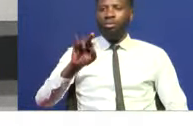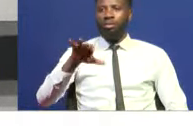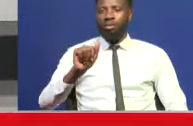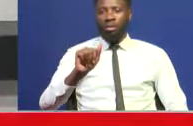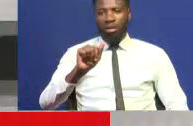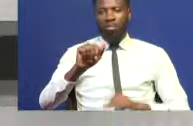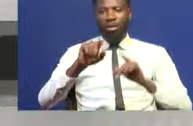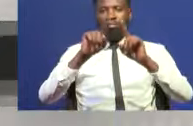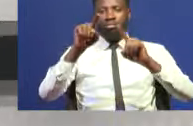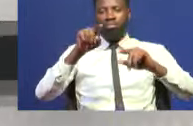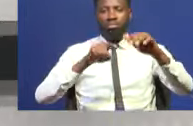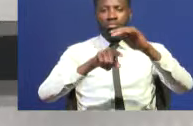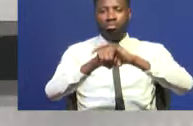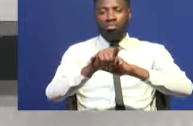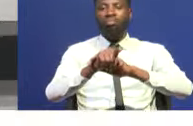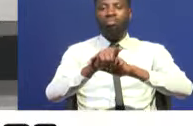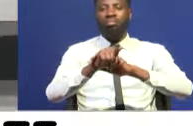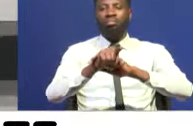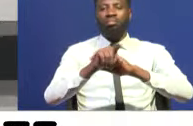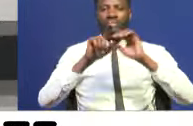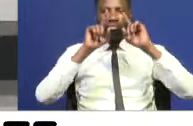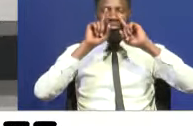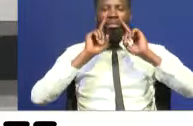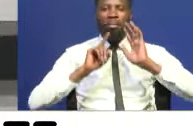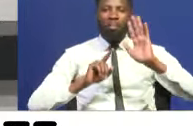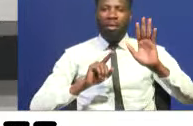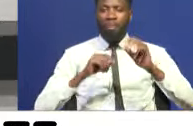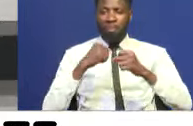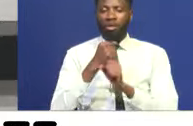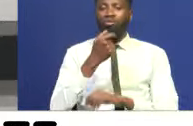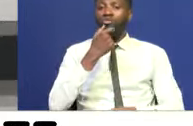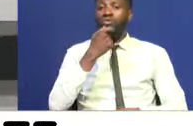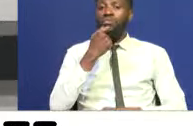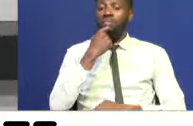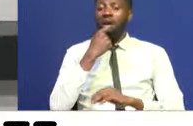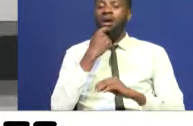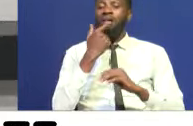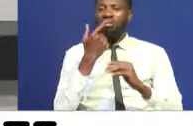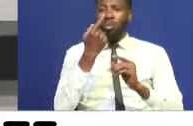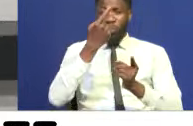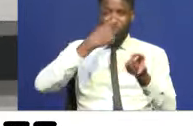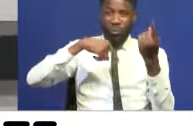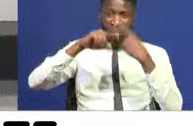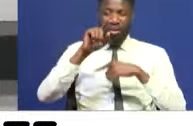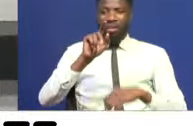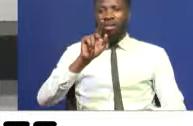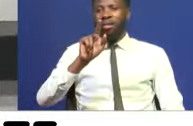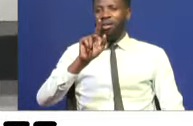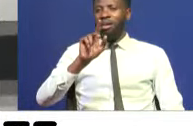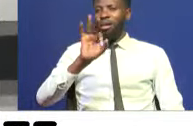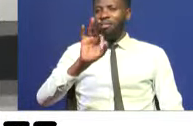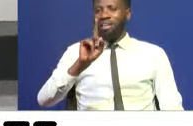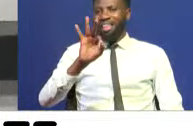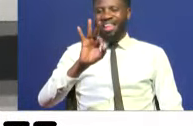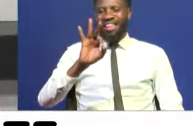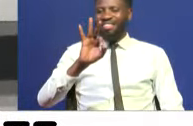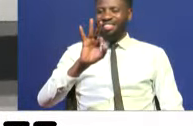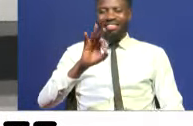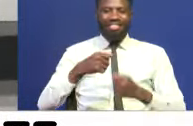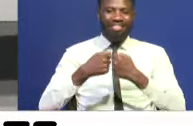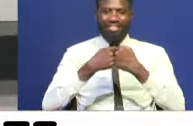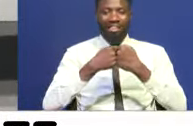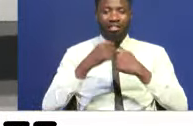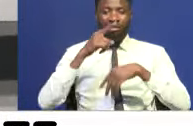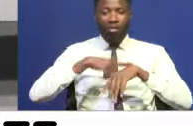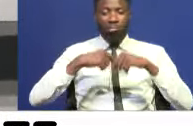equalizer for AFC Leopards to dent Gor Mahia's chances of retaining their FKF Premier League title. The 1-1 draw at the Raila Odinga Stadium